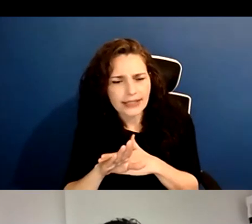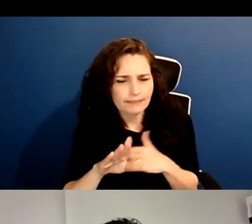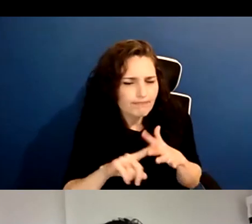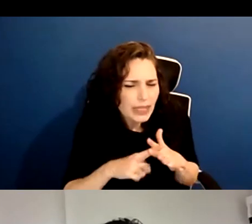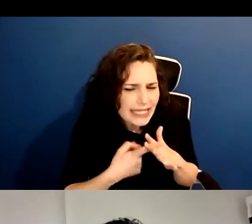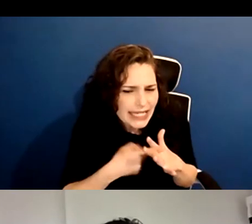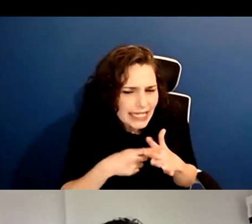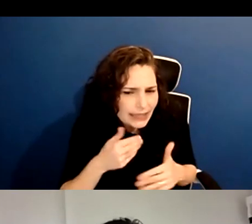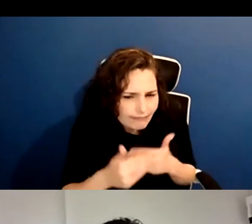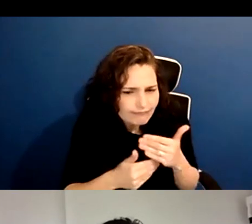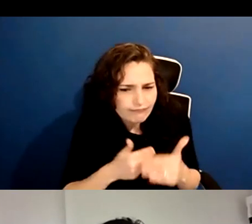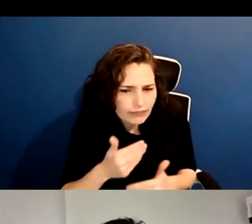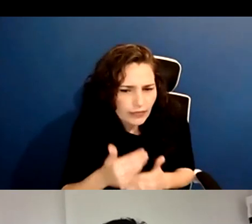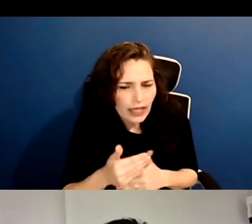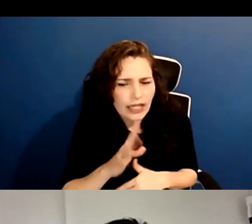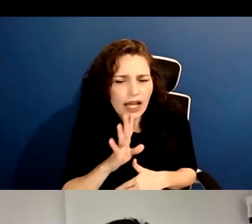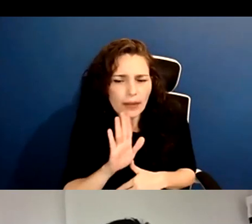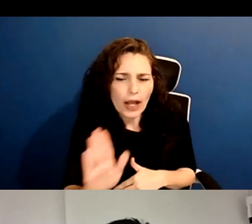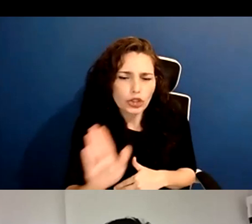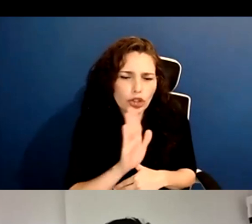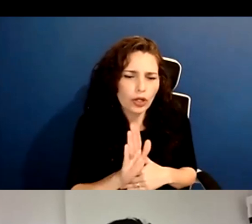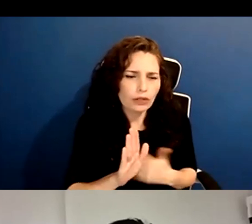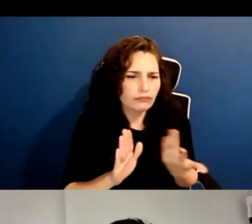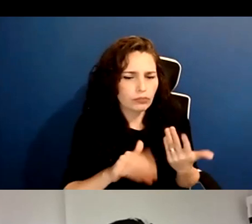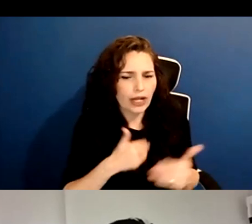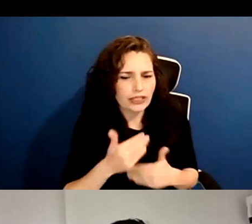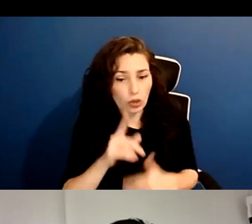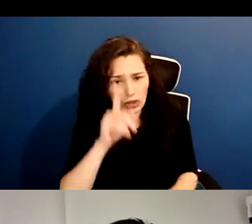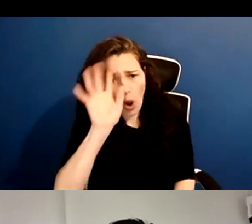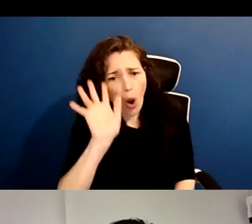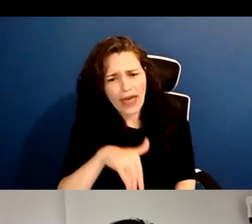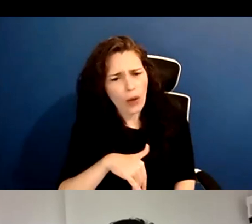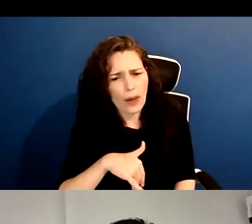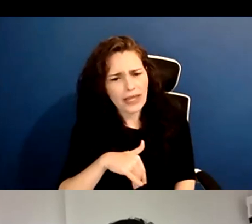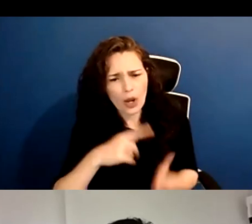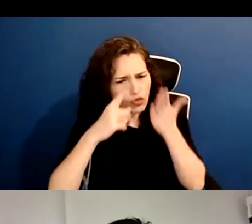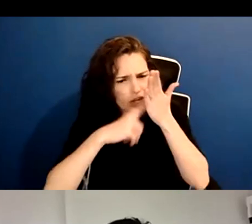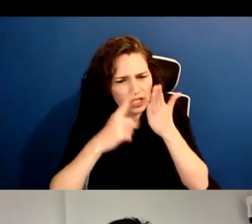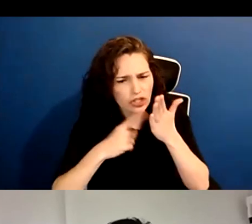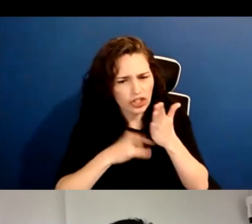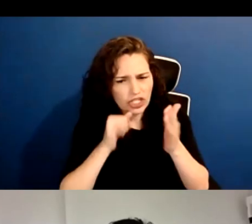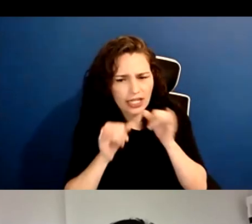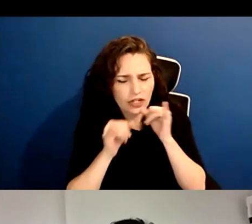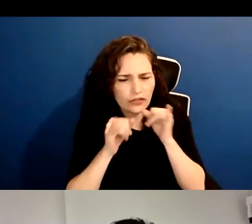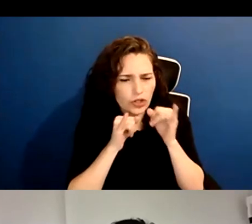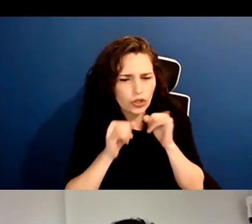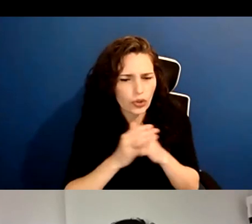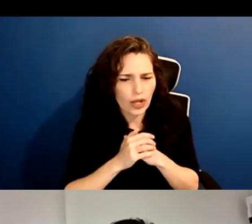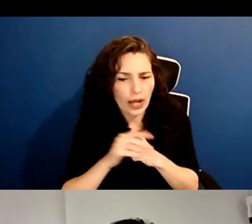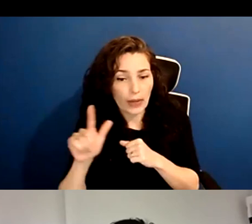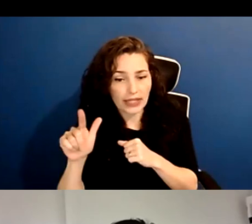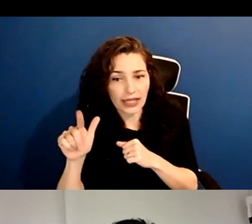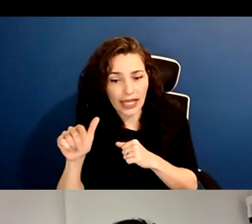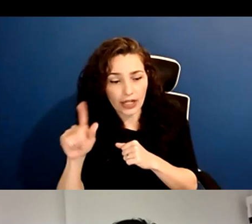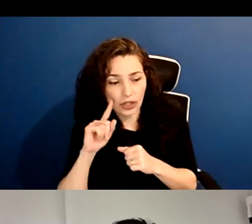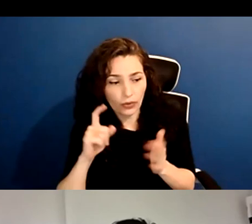a pre-interview, which you think was just going to be a research interview, but is now, you said, maybe cornerstones into the foundation